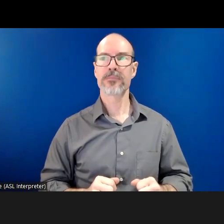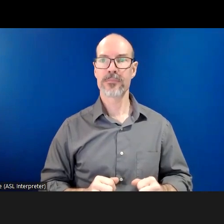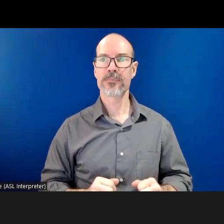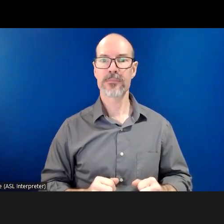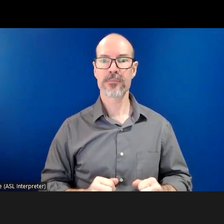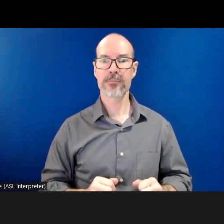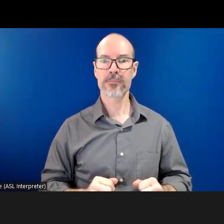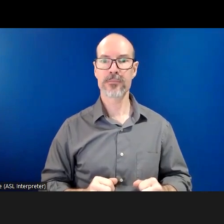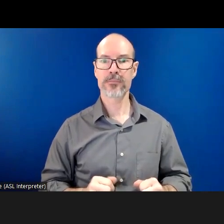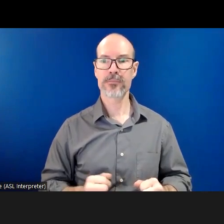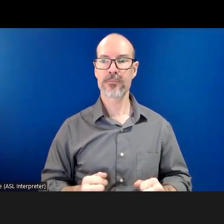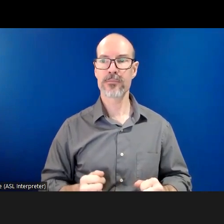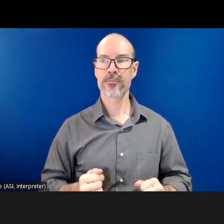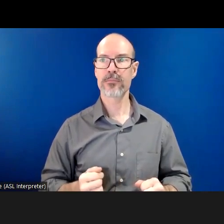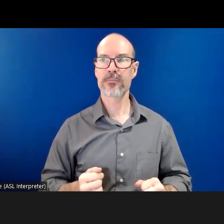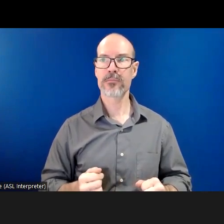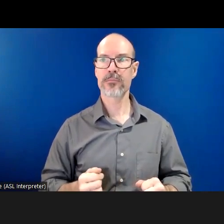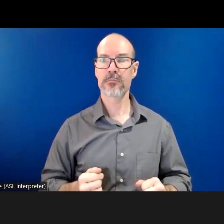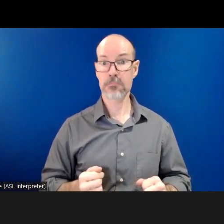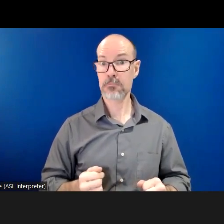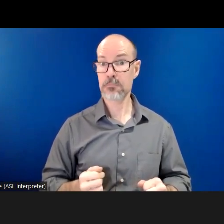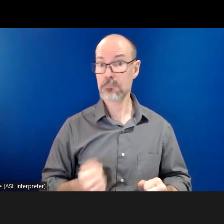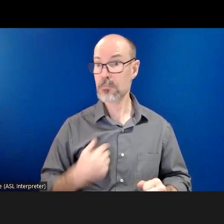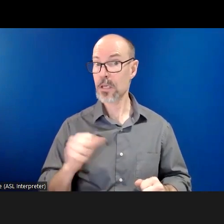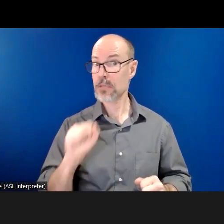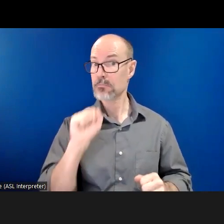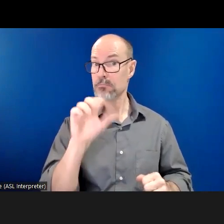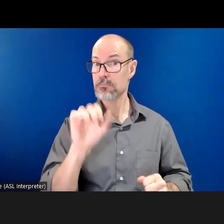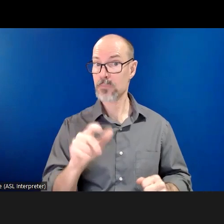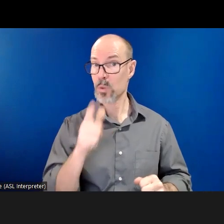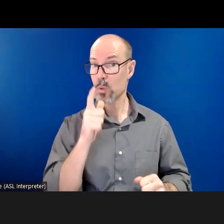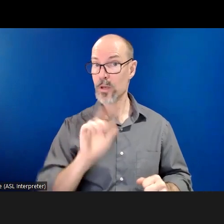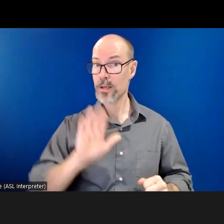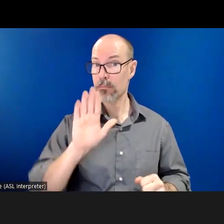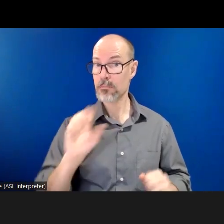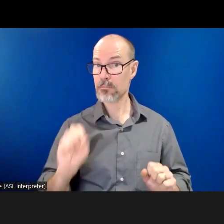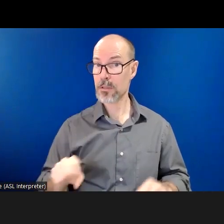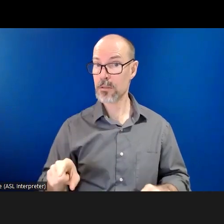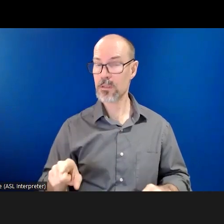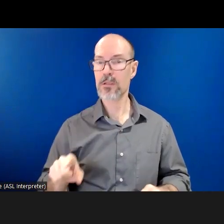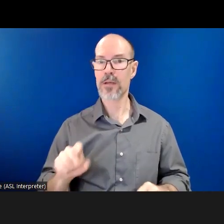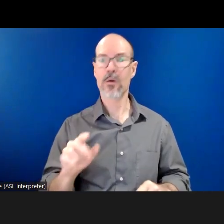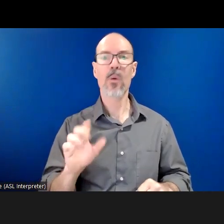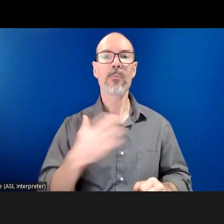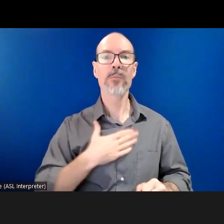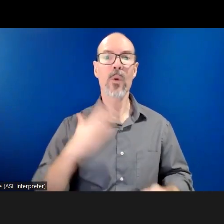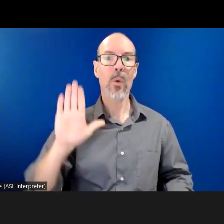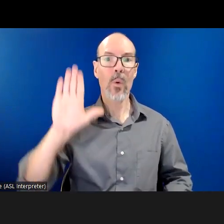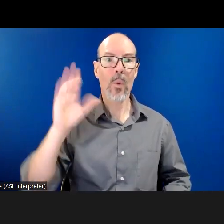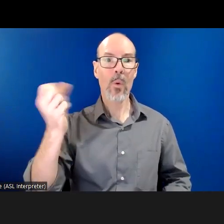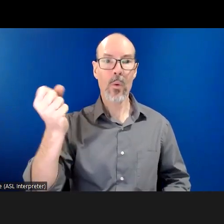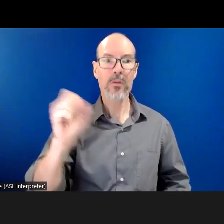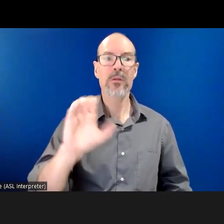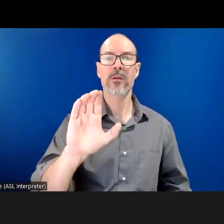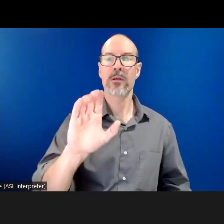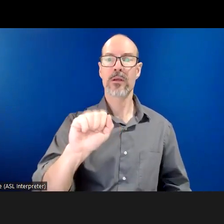I could call out who has their hand up, Kessel, if that's helpful. Yes, that would be great. So keep your hands up, please. So Caroline Hahn,